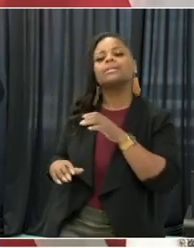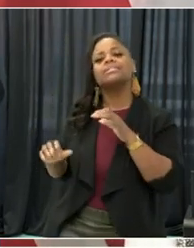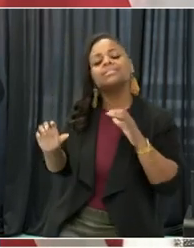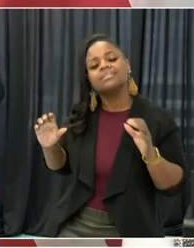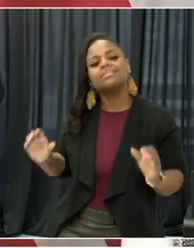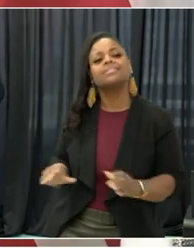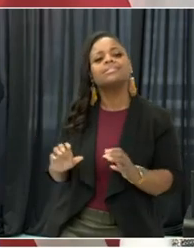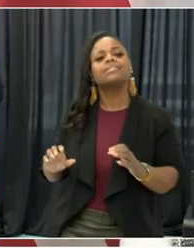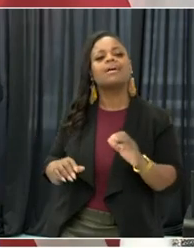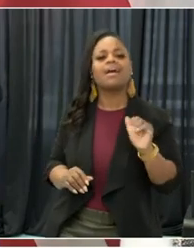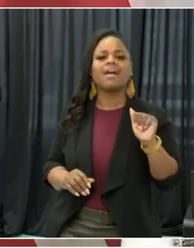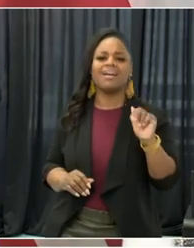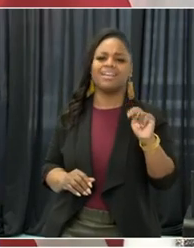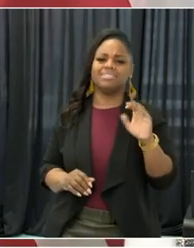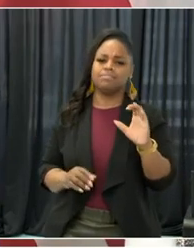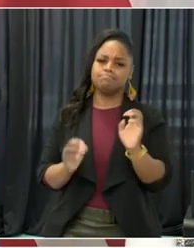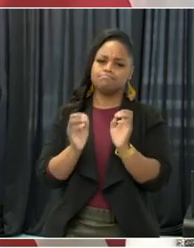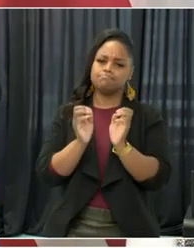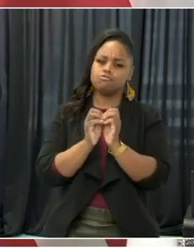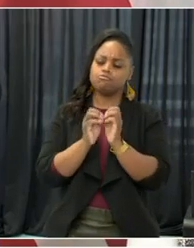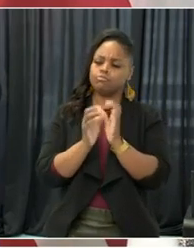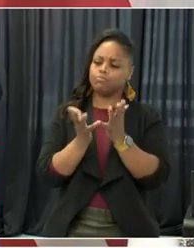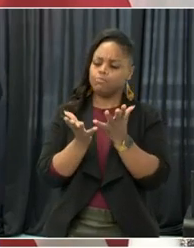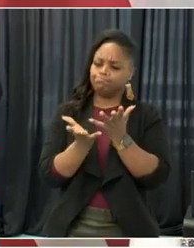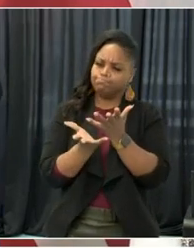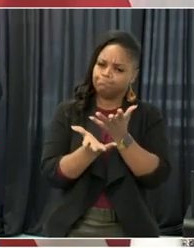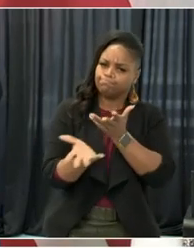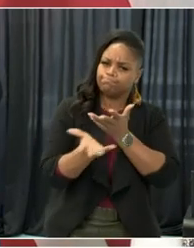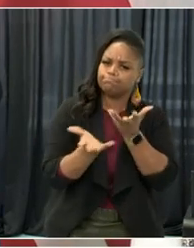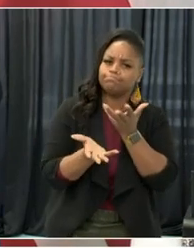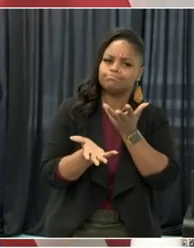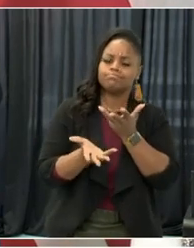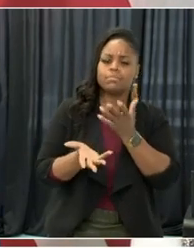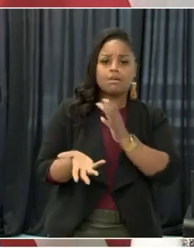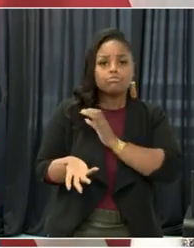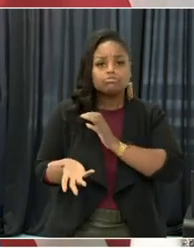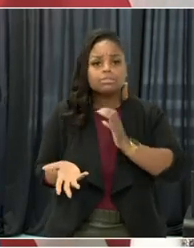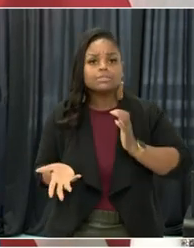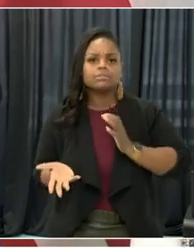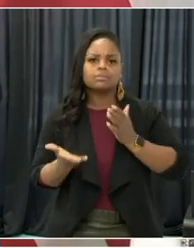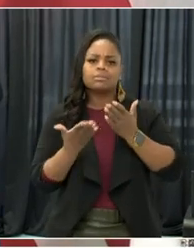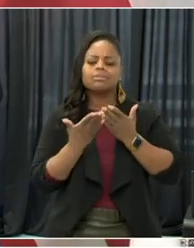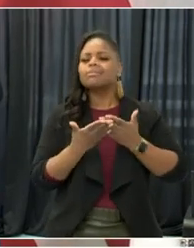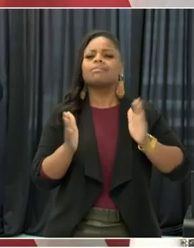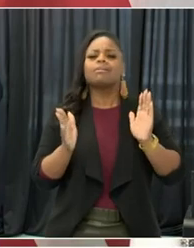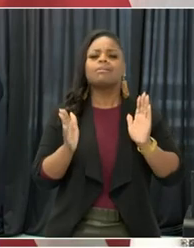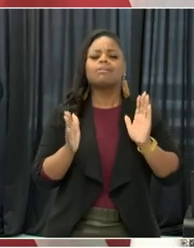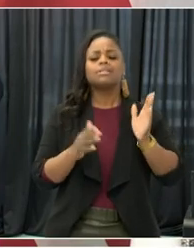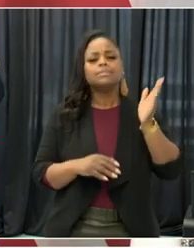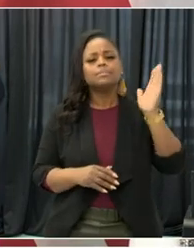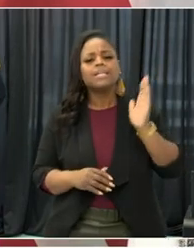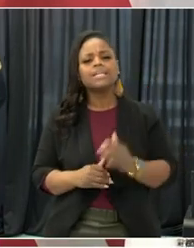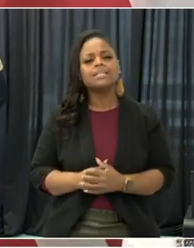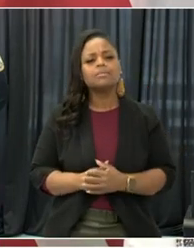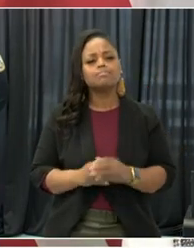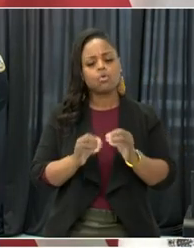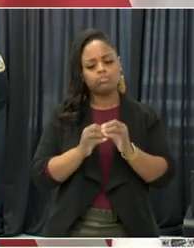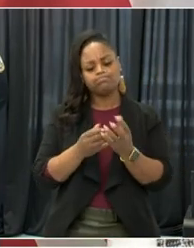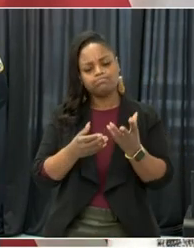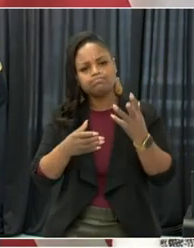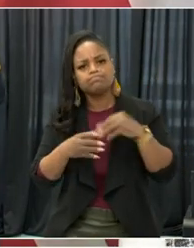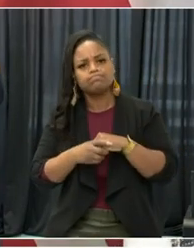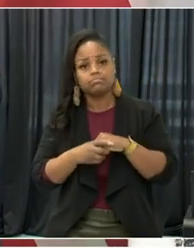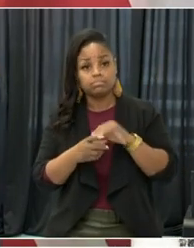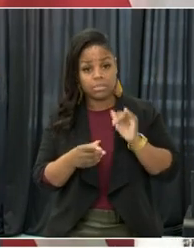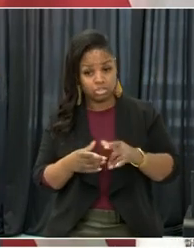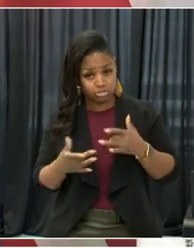active with the council and public hearings and to be more involved. Is that one of your concerns, that the ANC commissioners that